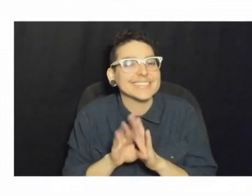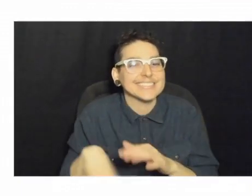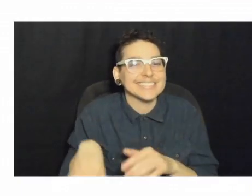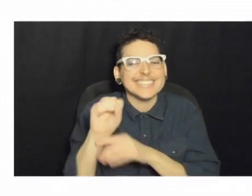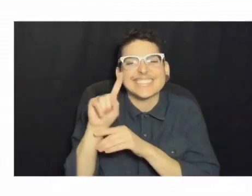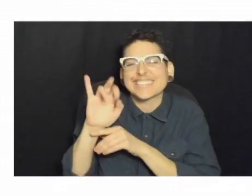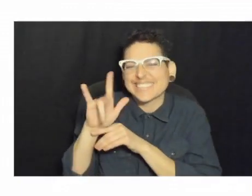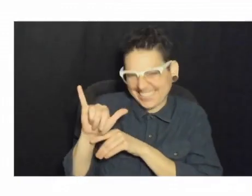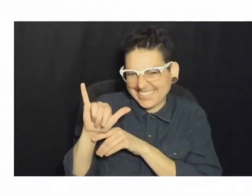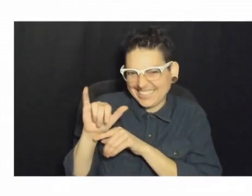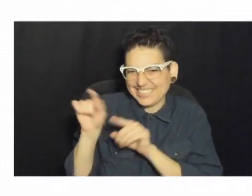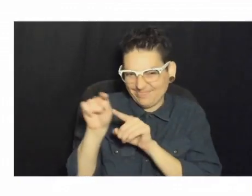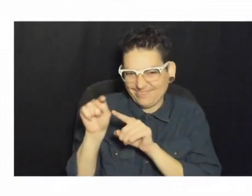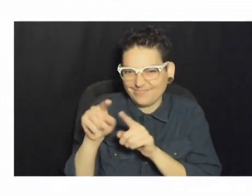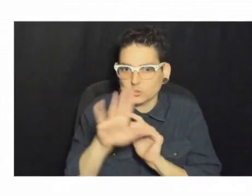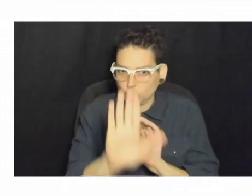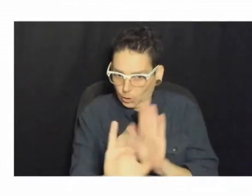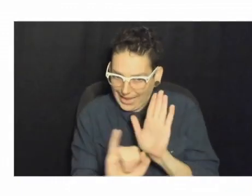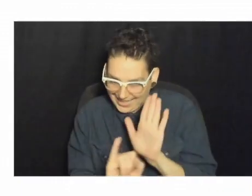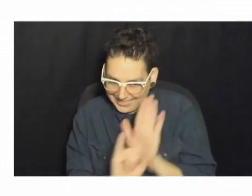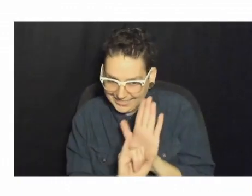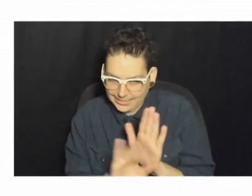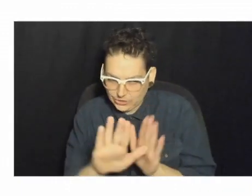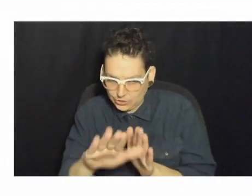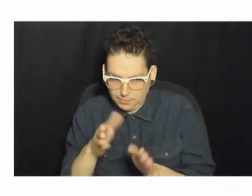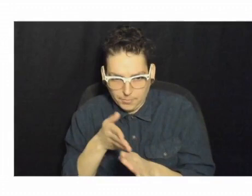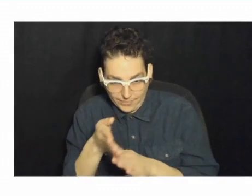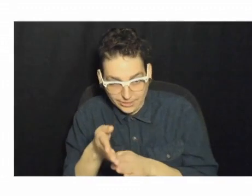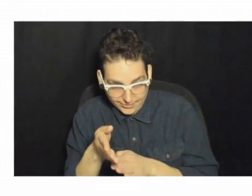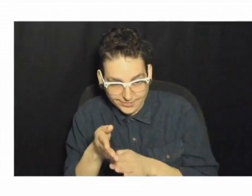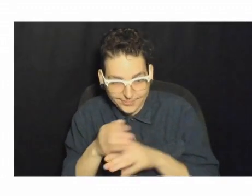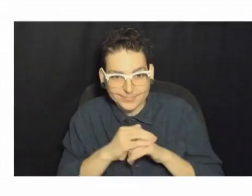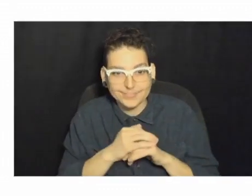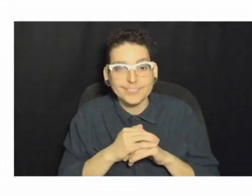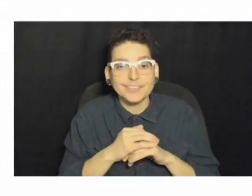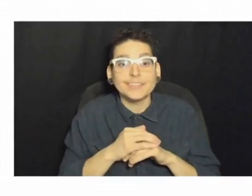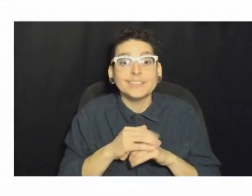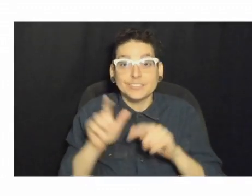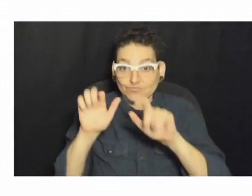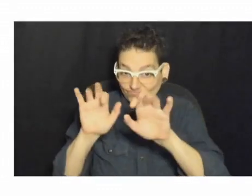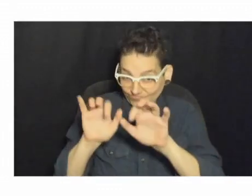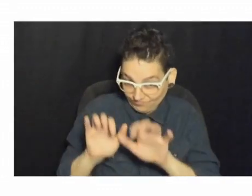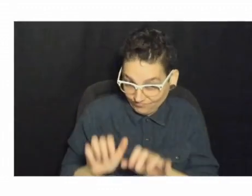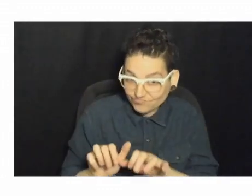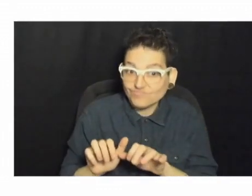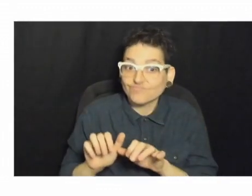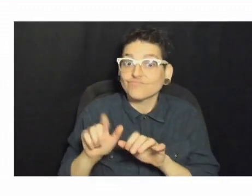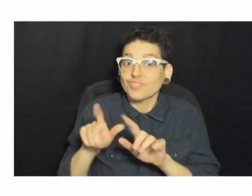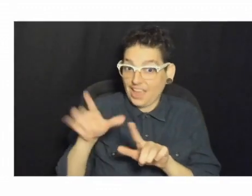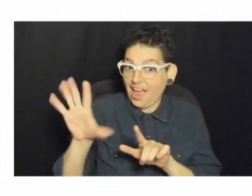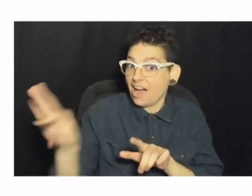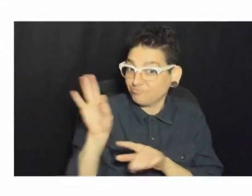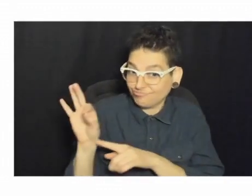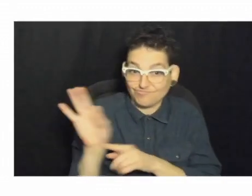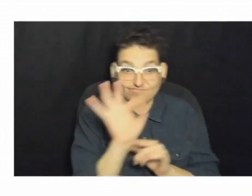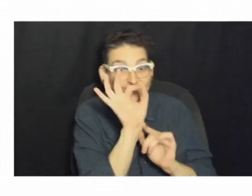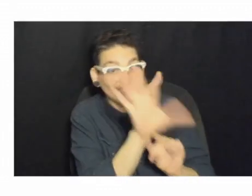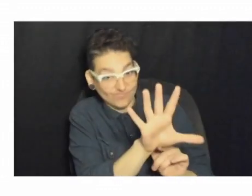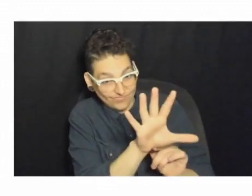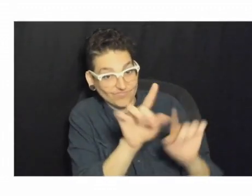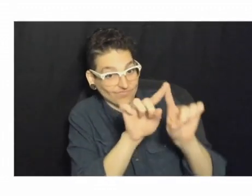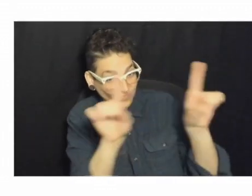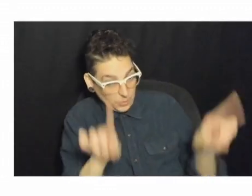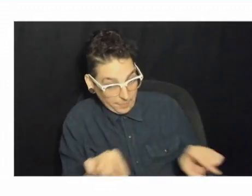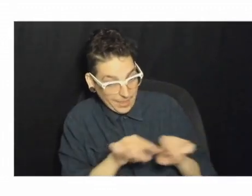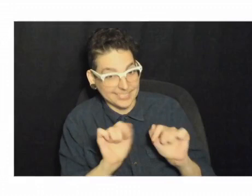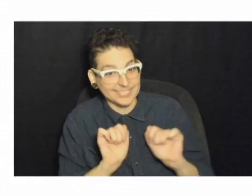and your reflections into the box right underneath that question. The other question that we have posed is, what do you